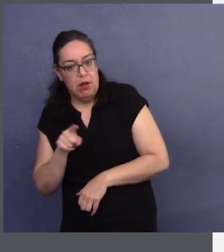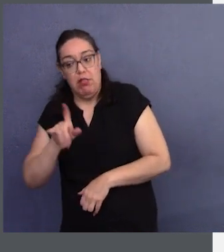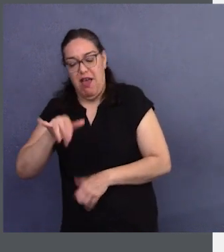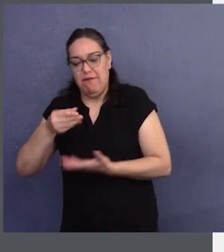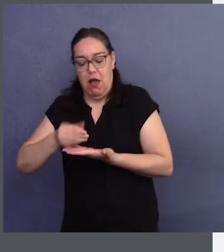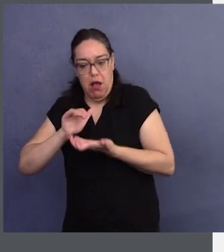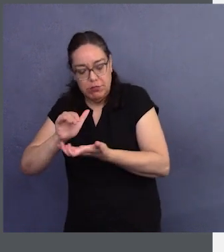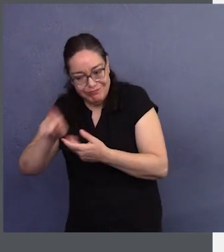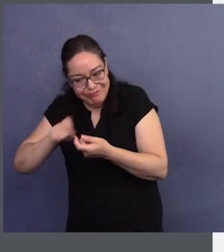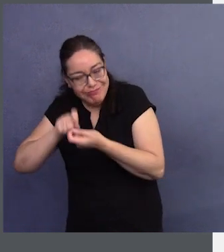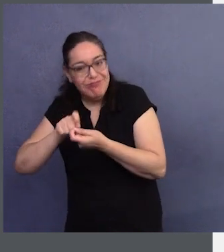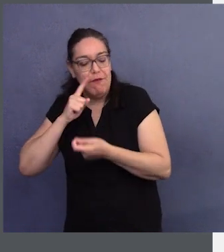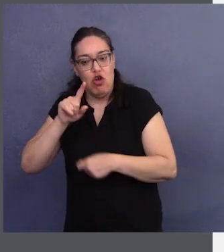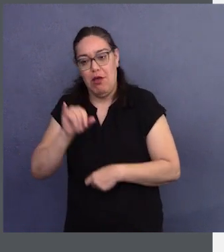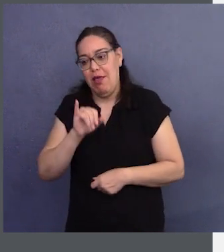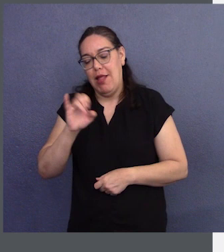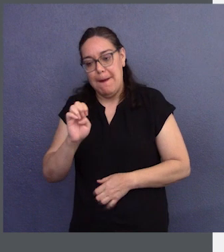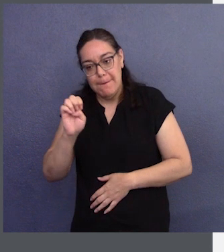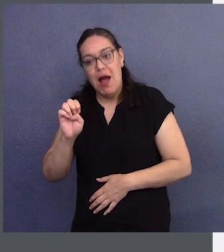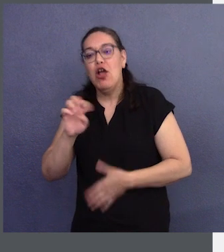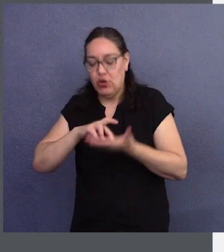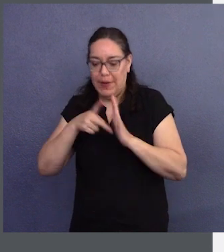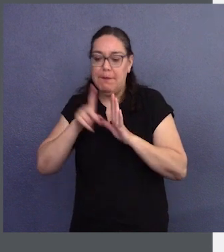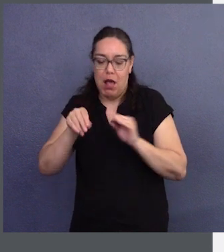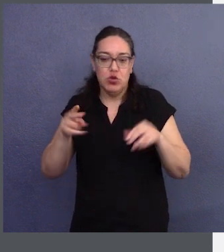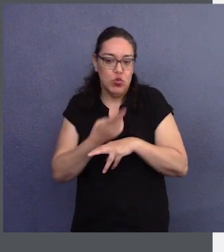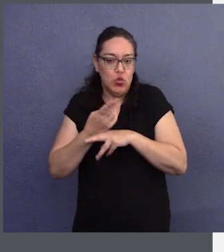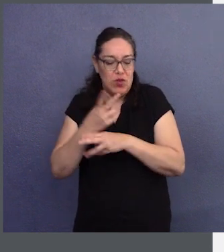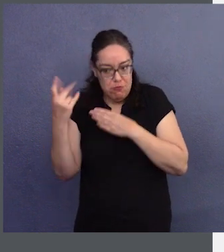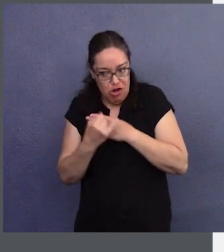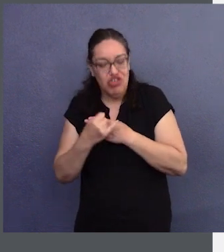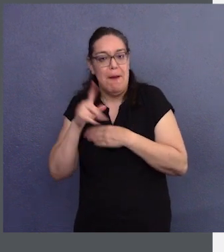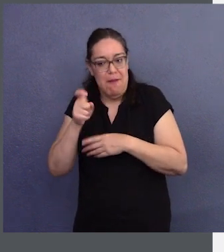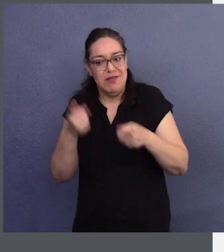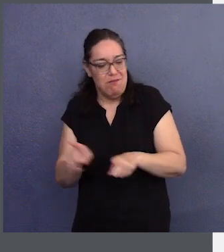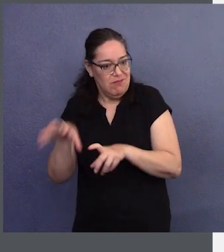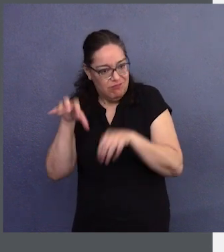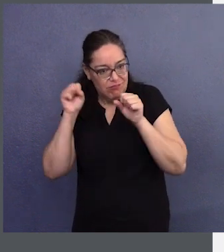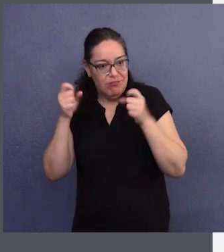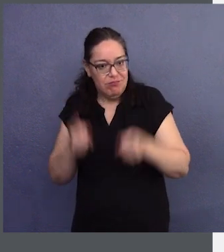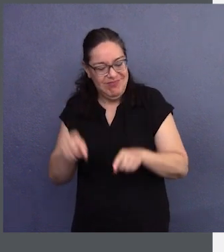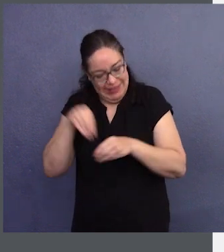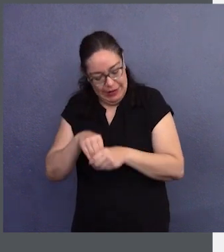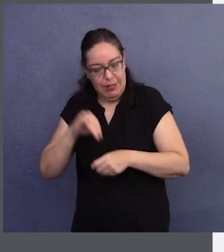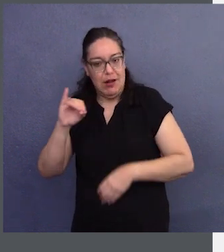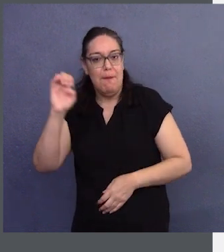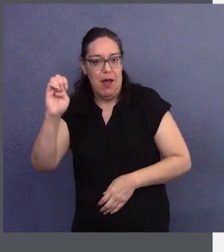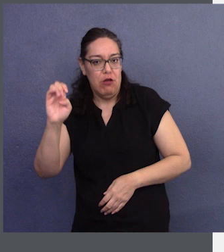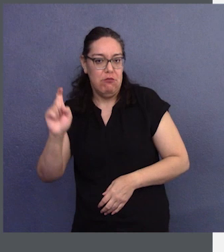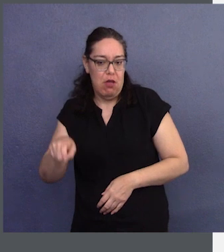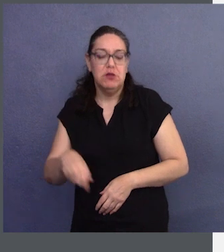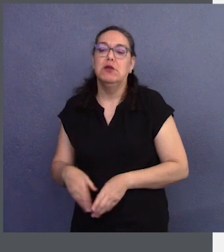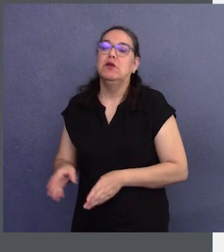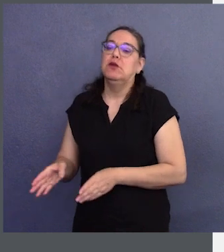are designated for in the Inland Empire, and so the projects must happen in the Inland Empire. And then